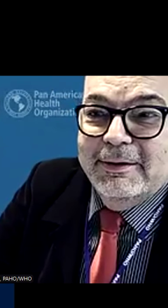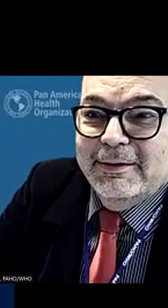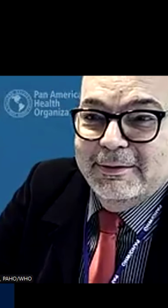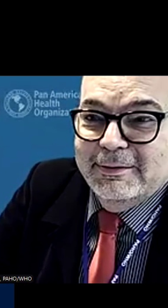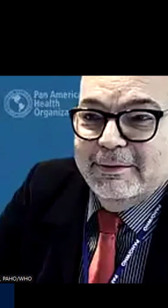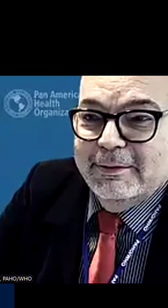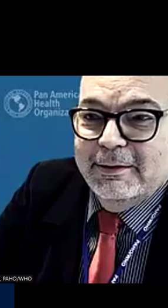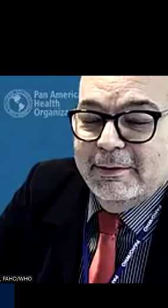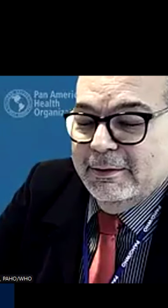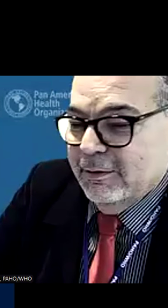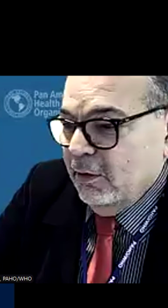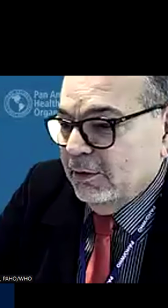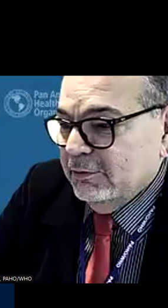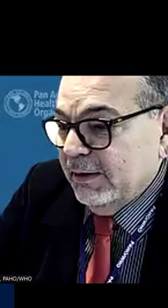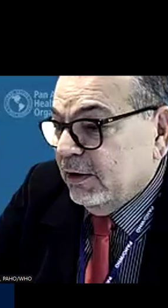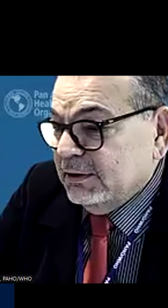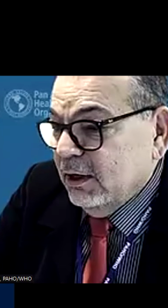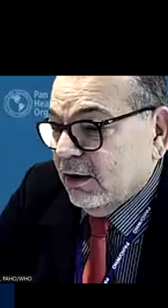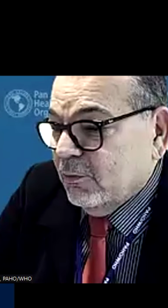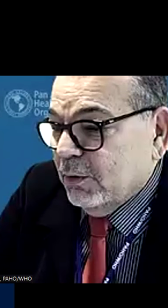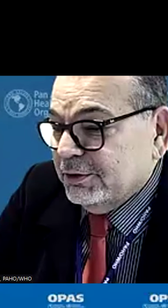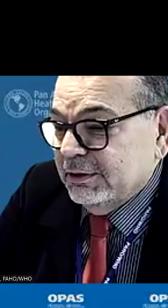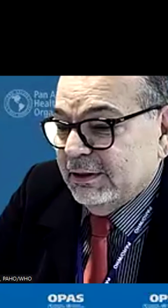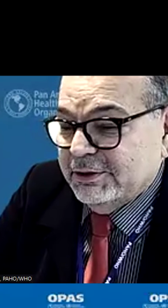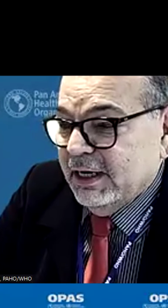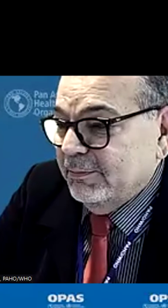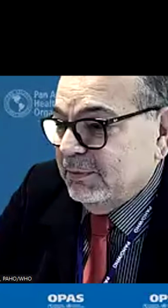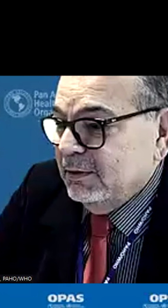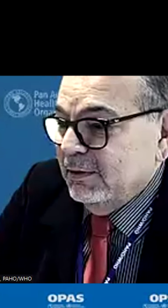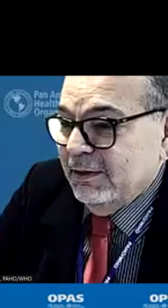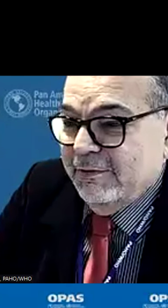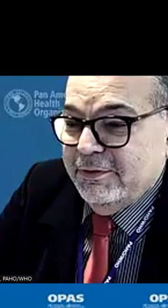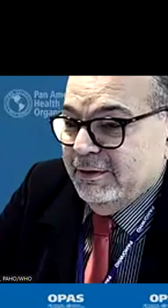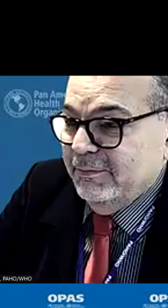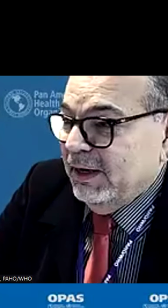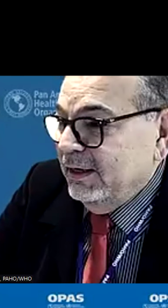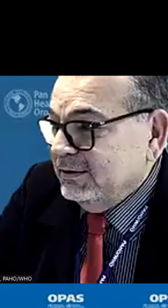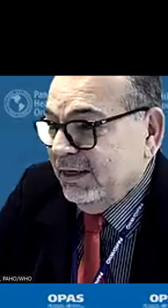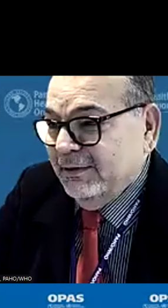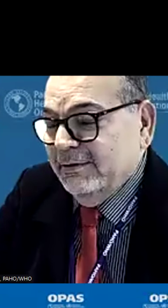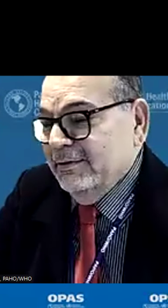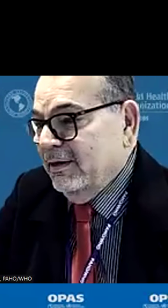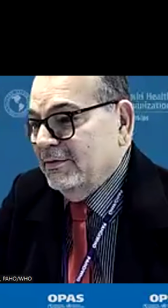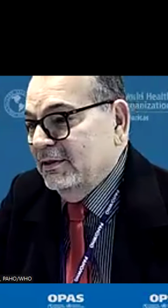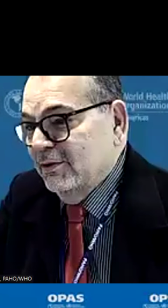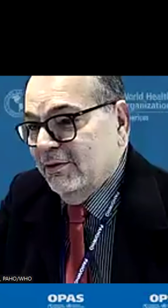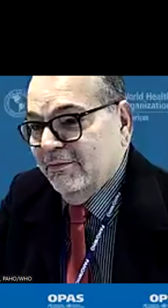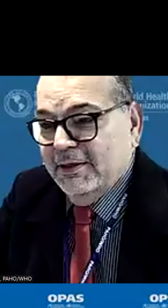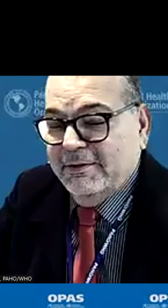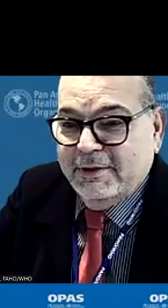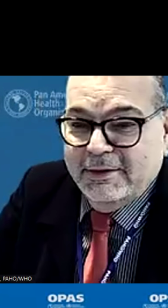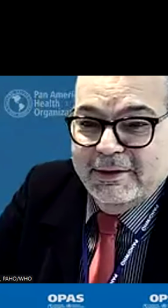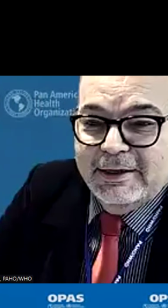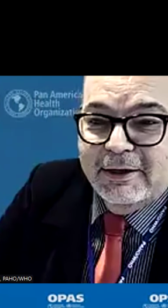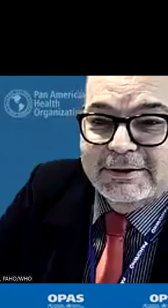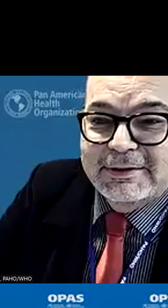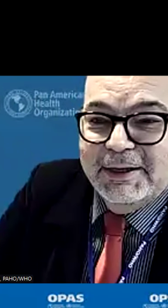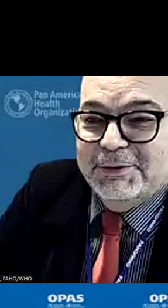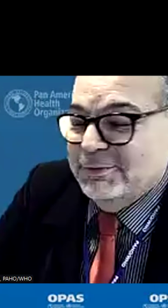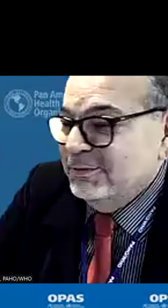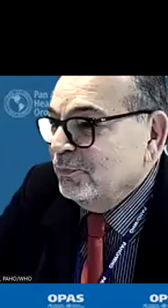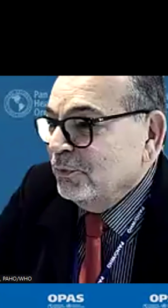are covered on time. There is a lot of questions in the chat. If the panelists can answer some of them, if they got